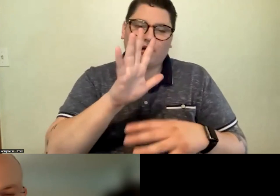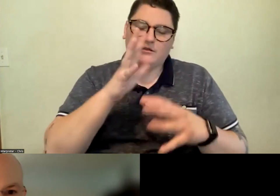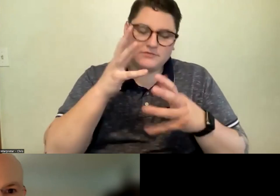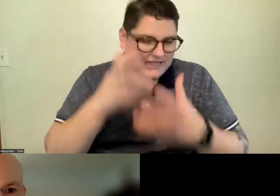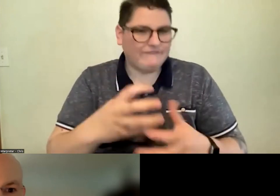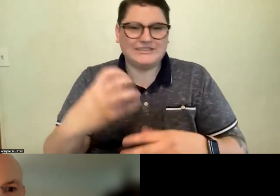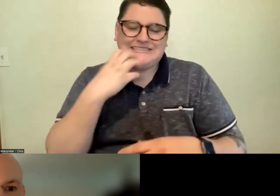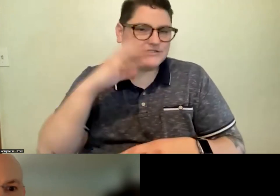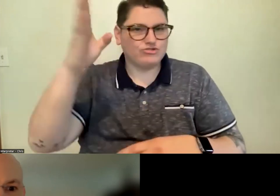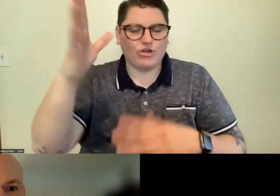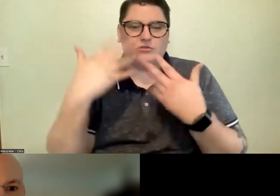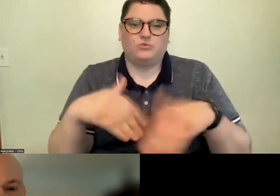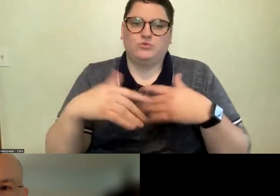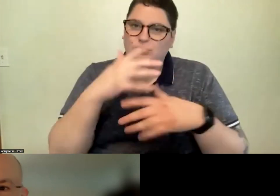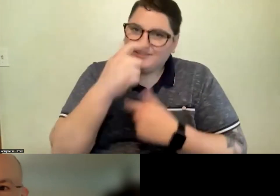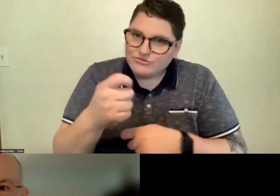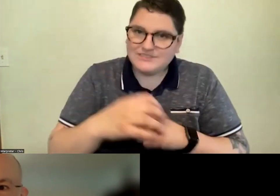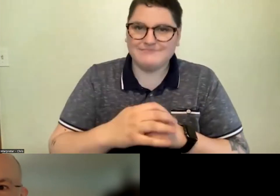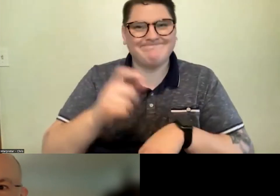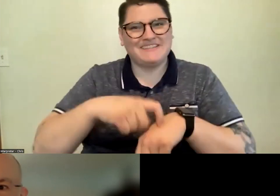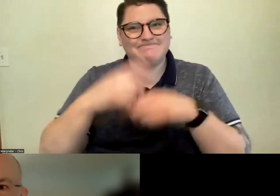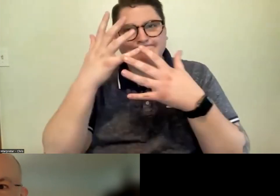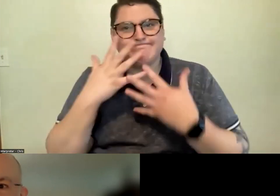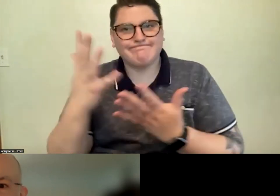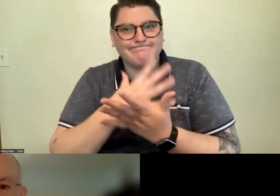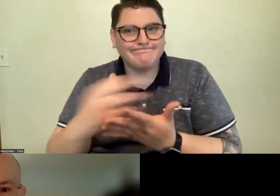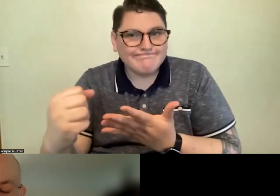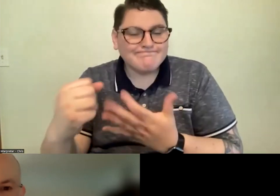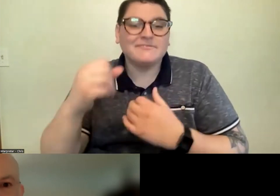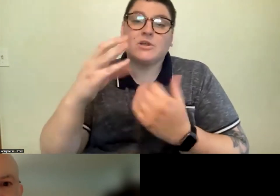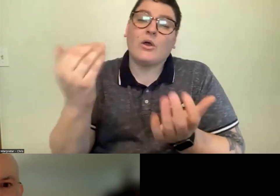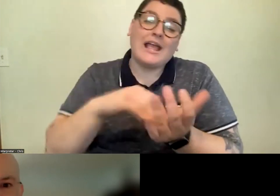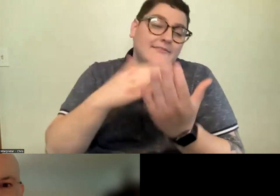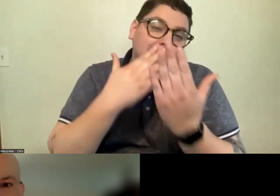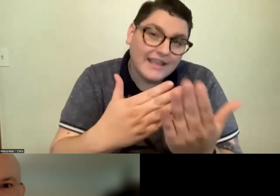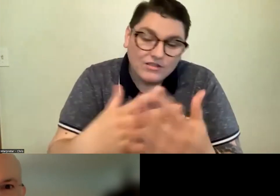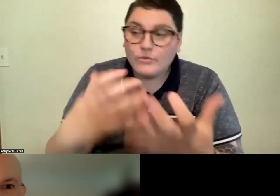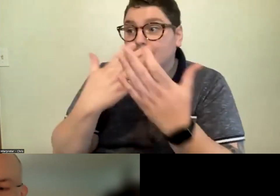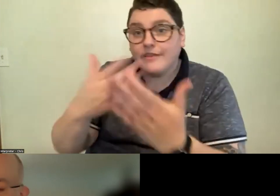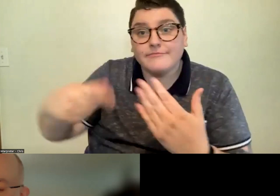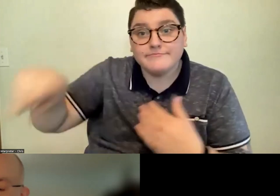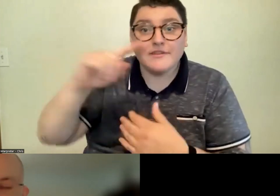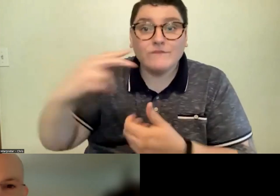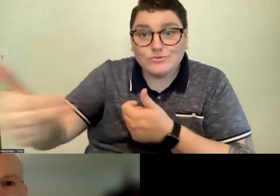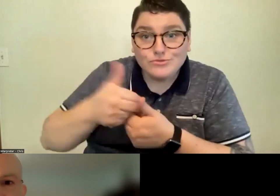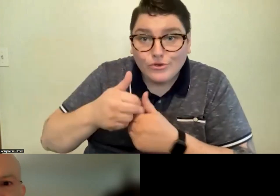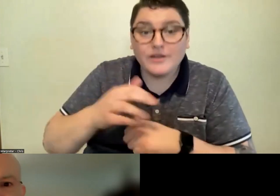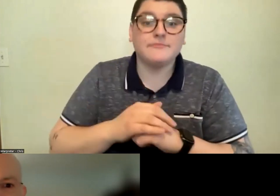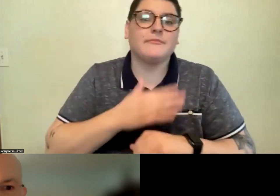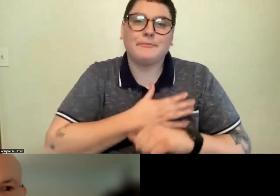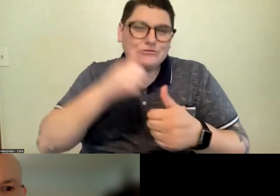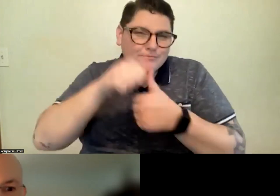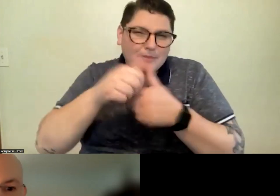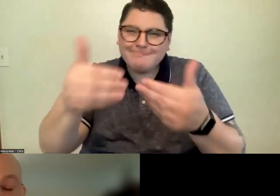Very interesting. We're out of time. So again, thank you. I want to thank everyone for attending. Please remember to fill out